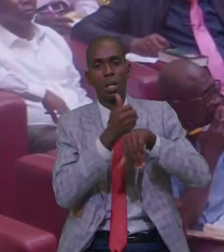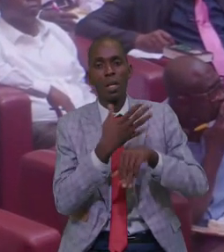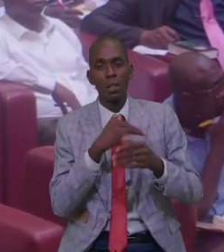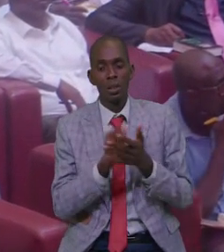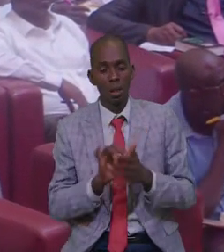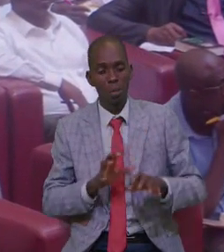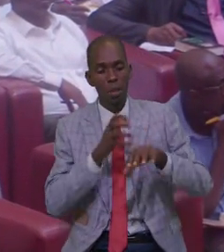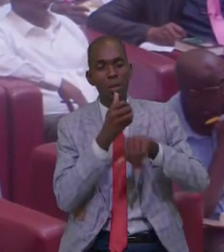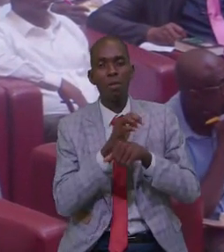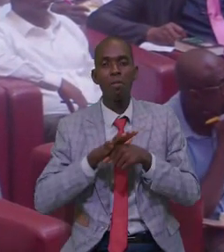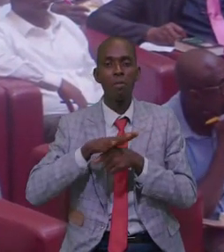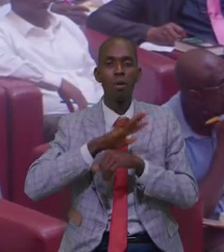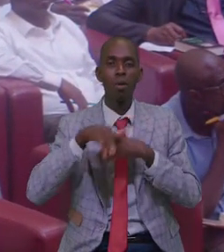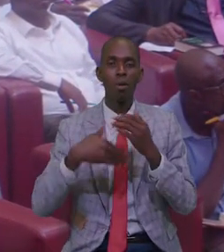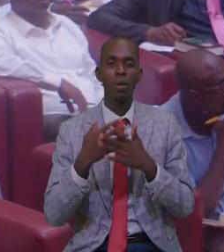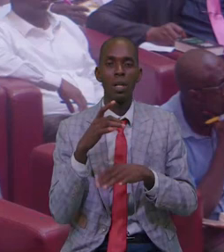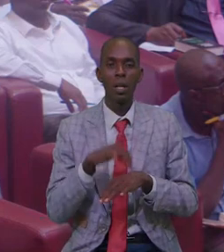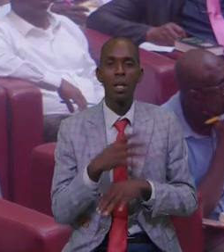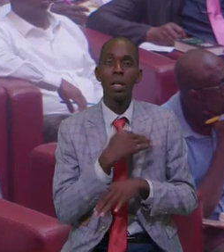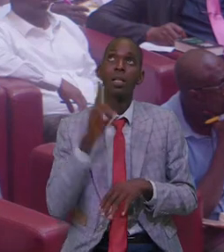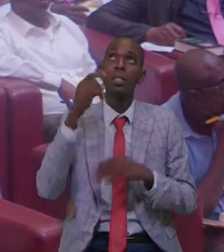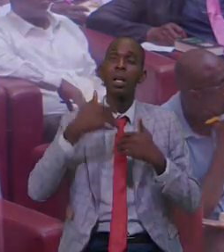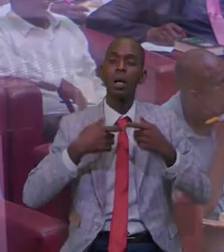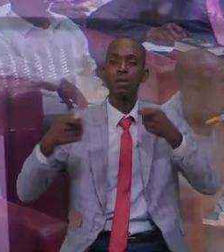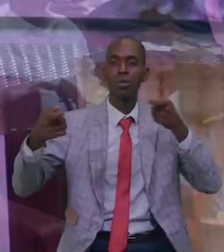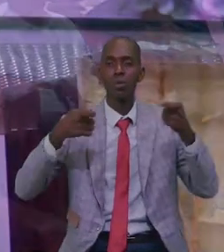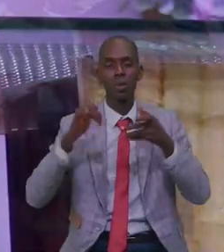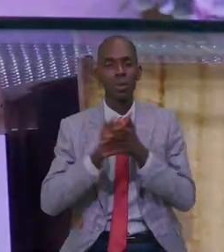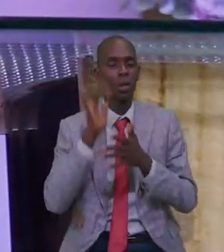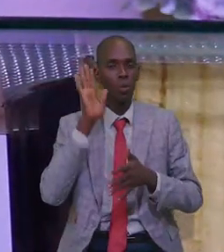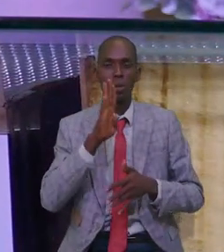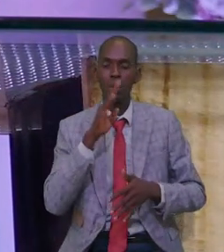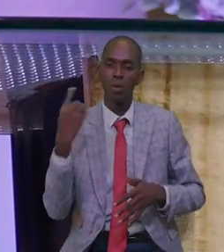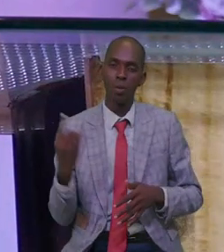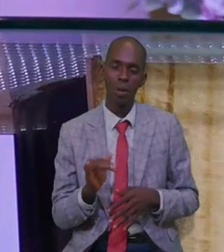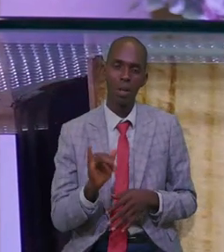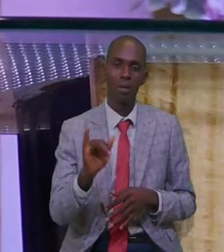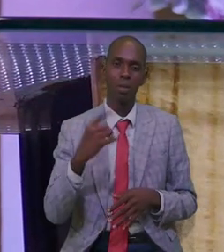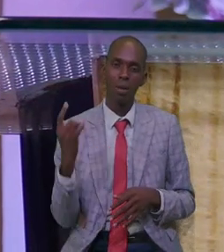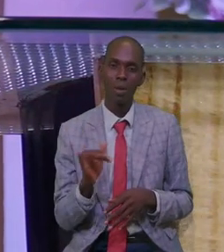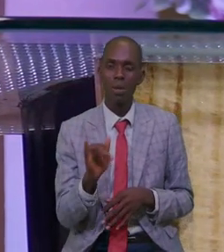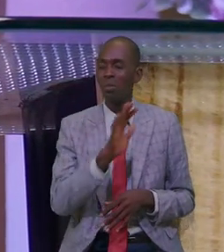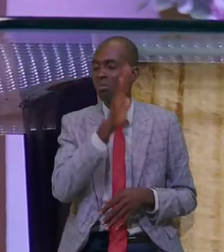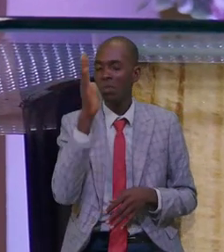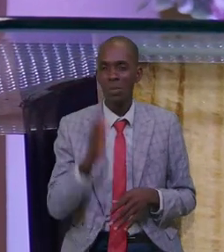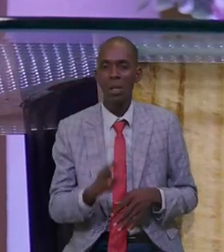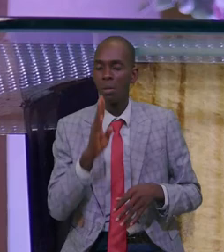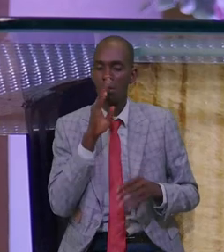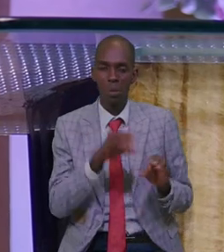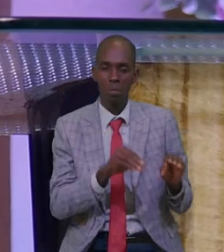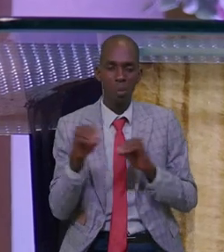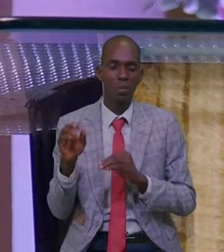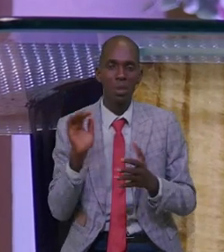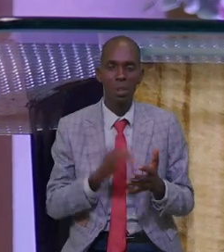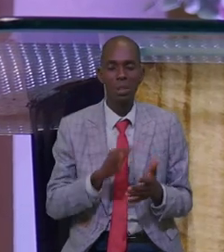kingdom, and he has a dominion that will be forever and ever. It will never be displaced again. It will